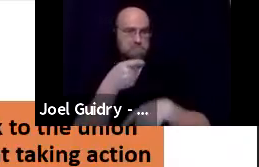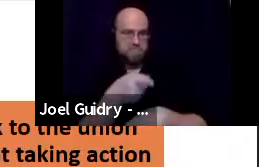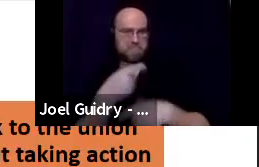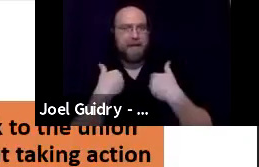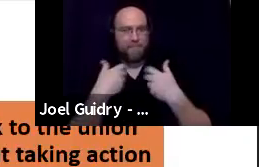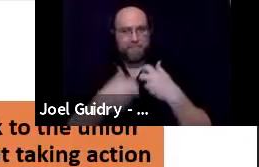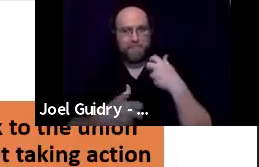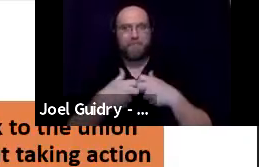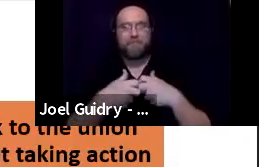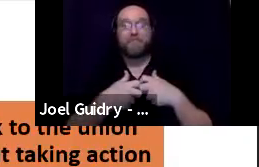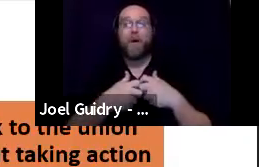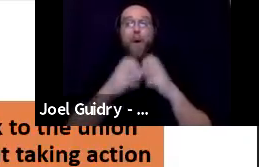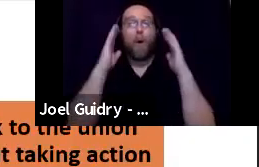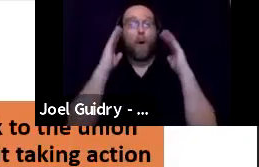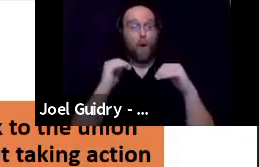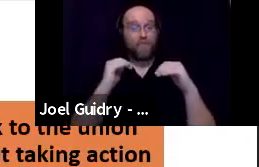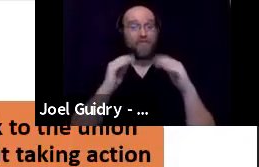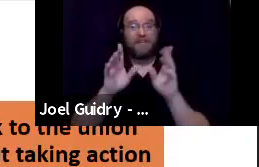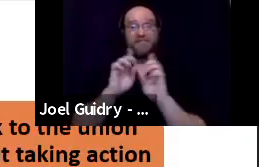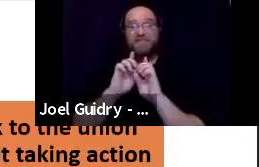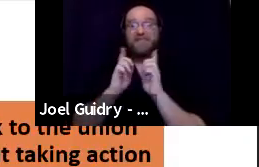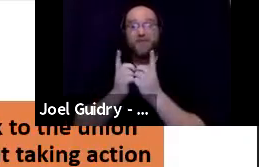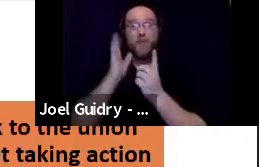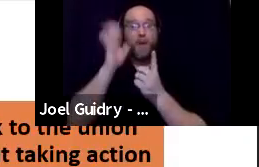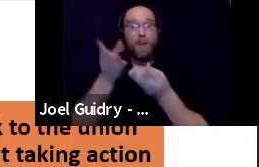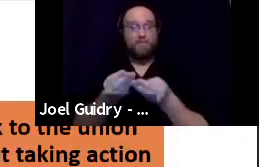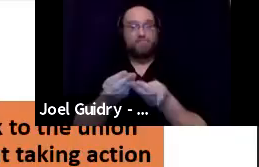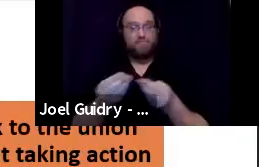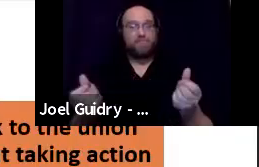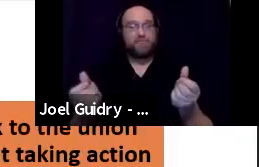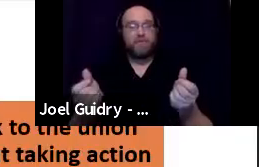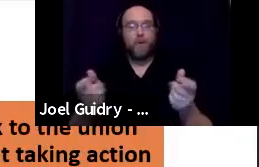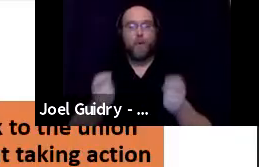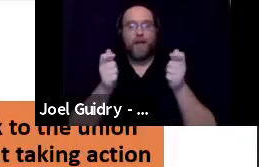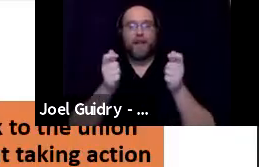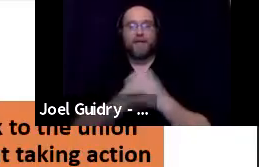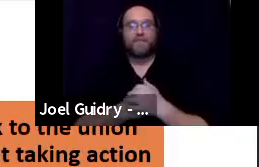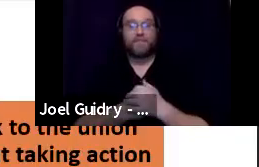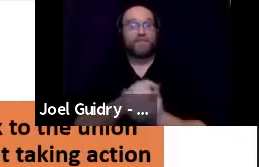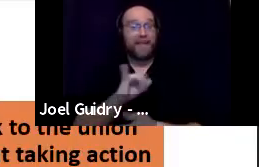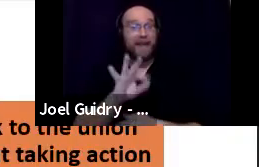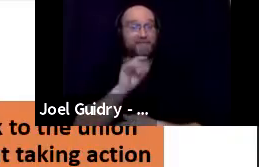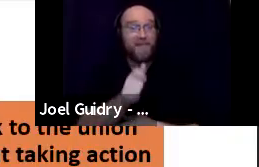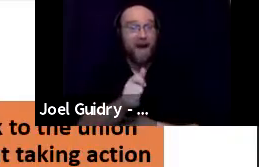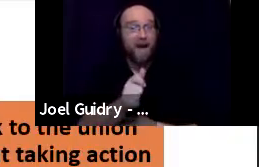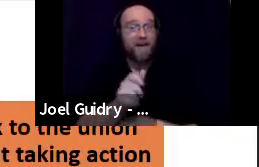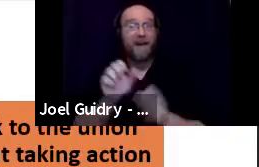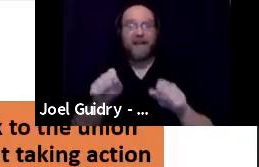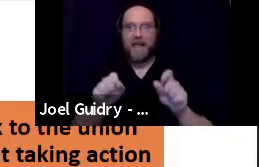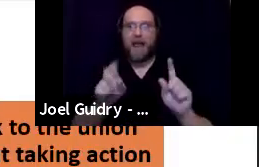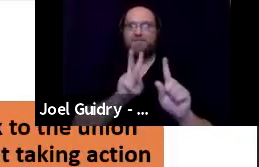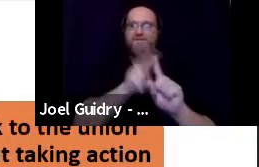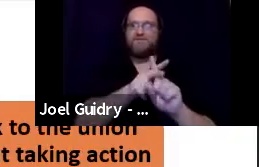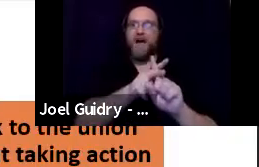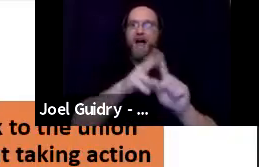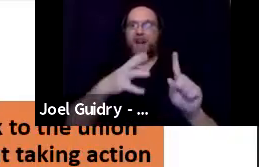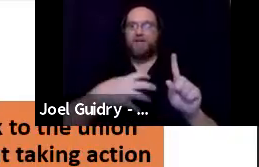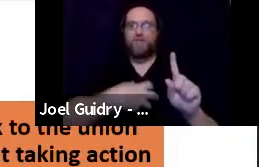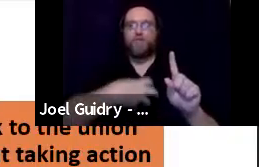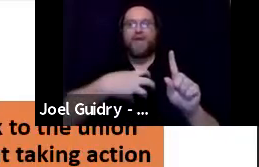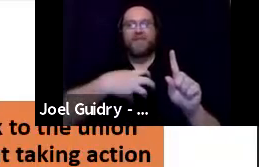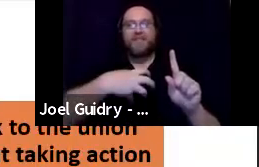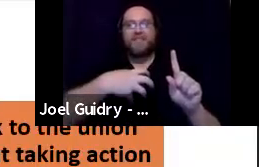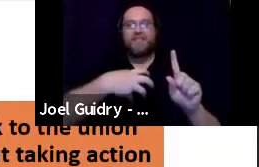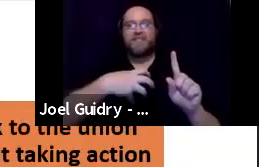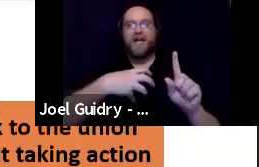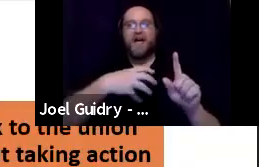it'll be resolved by the district quickly. If not, we can look at filing grievances under the collective bargaining